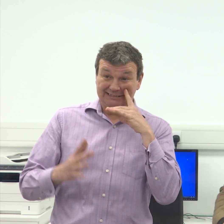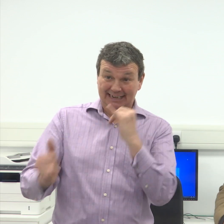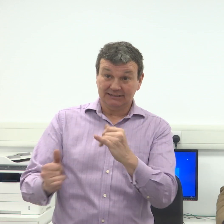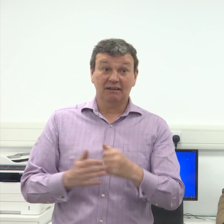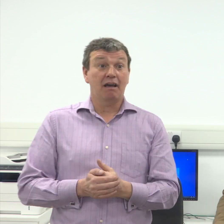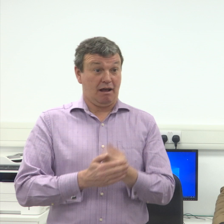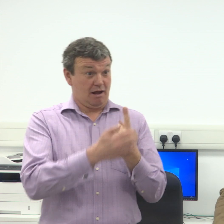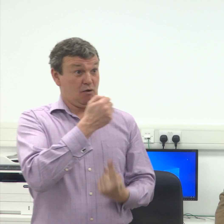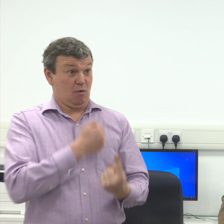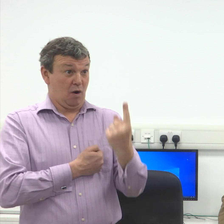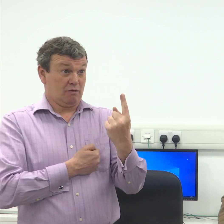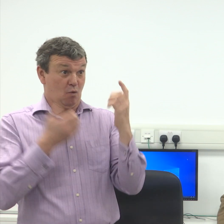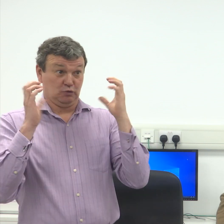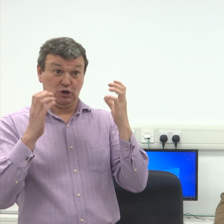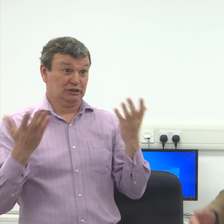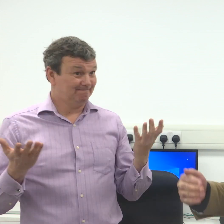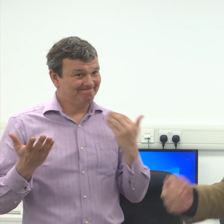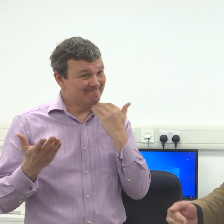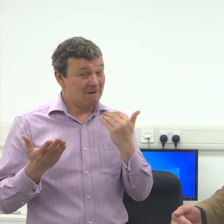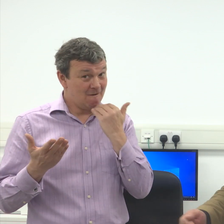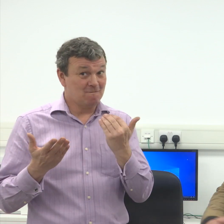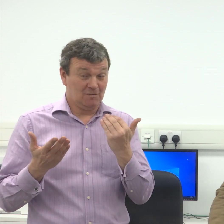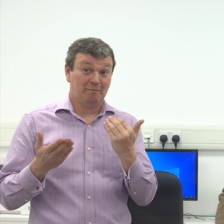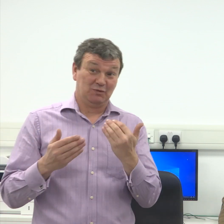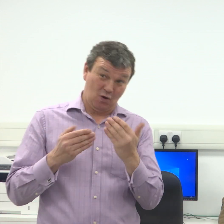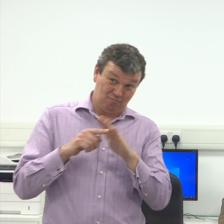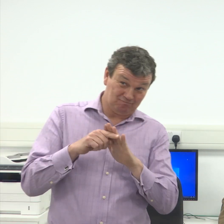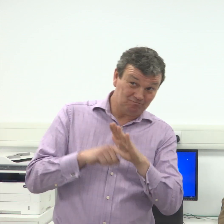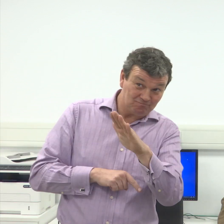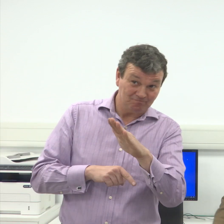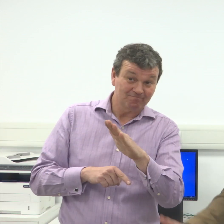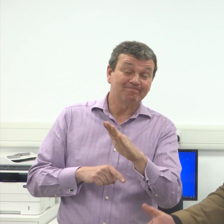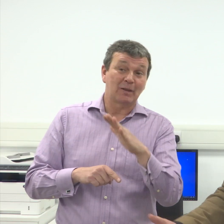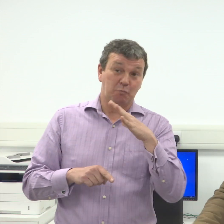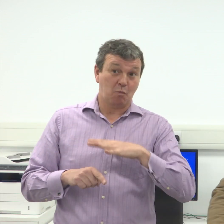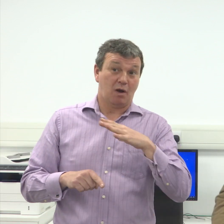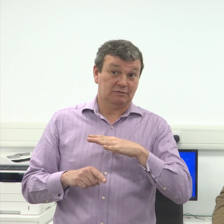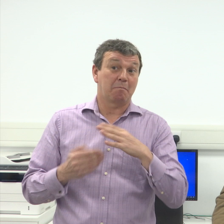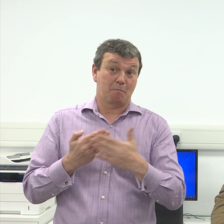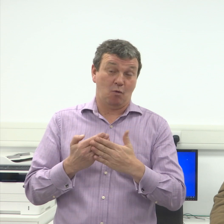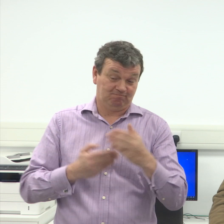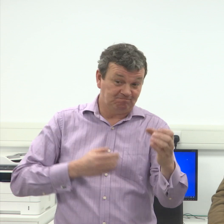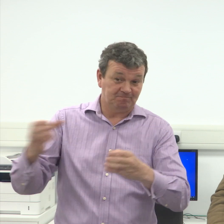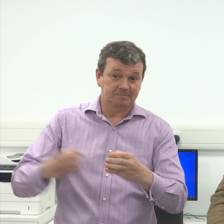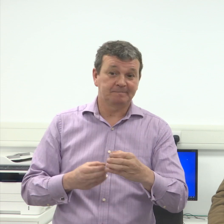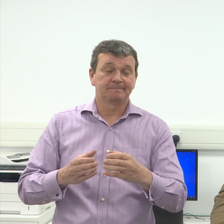audiologist, that's not happening. So that will be in the next phase that we will be welcoming to see.